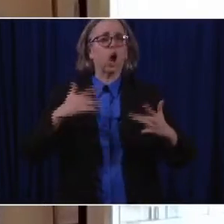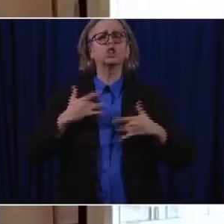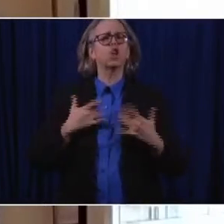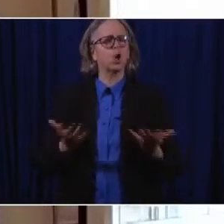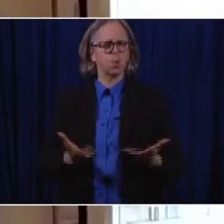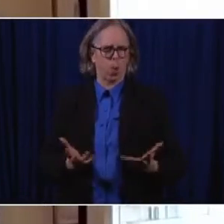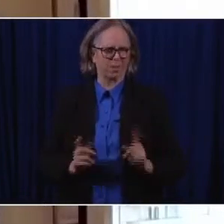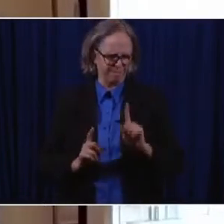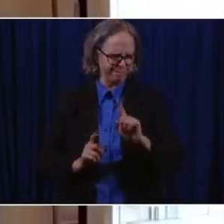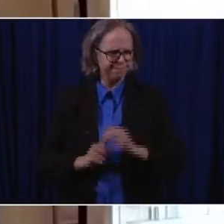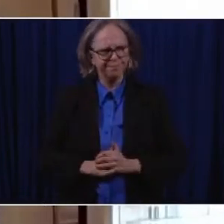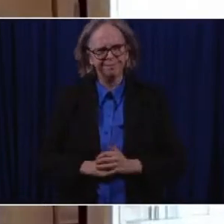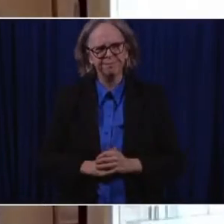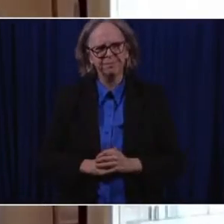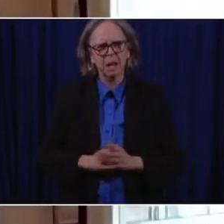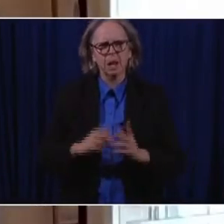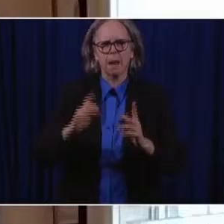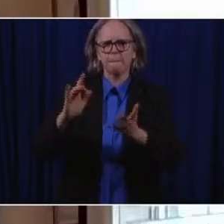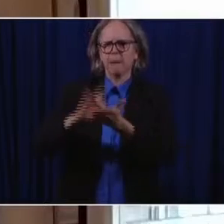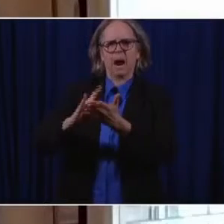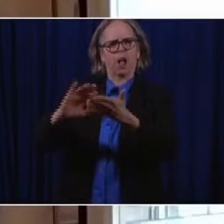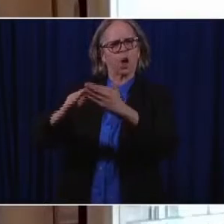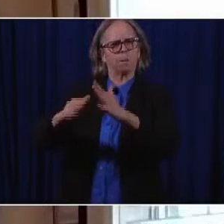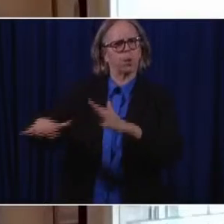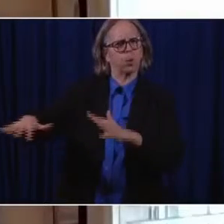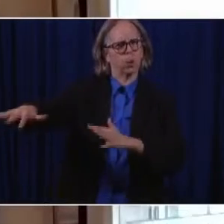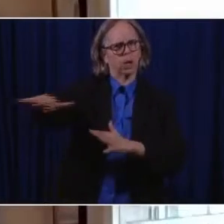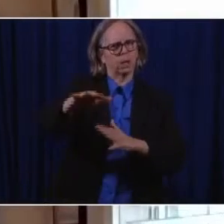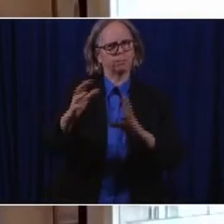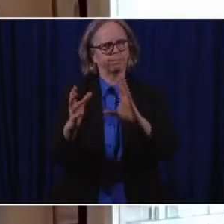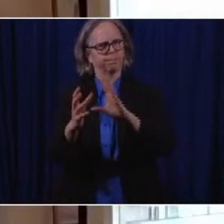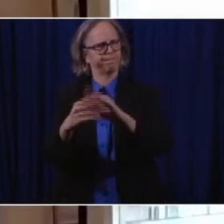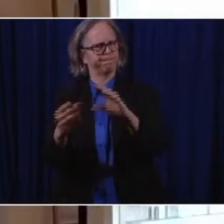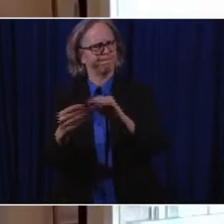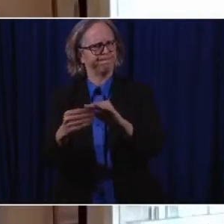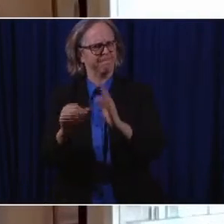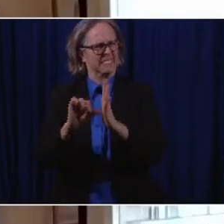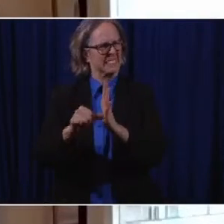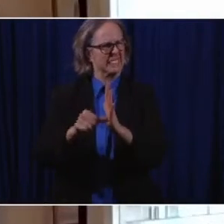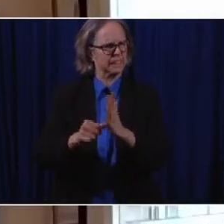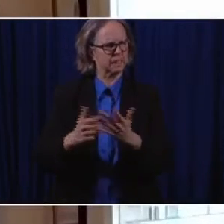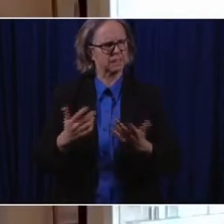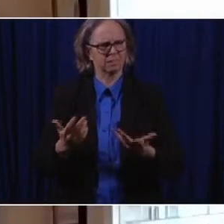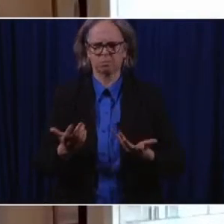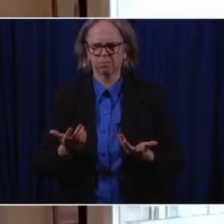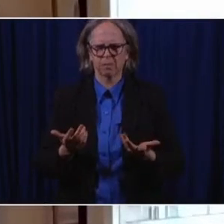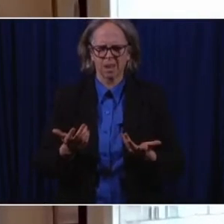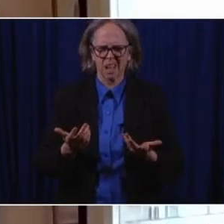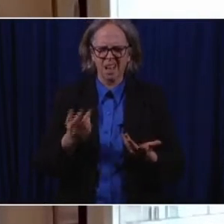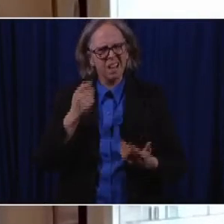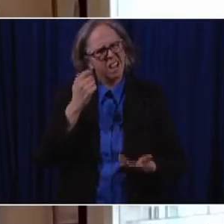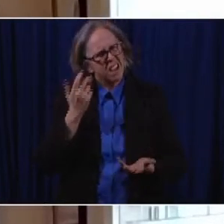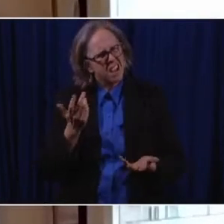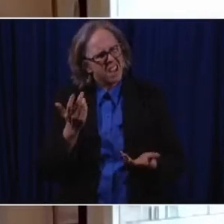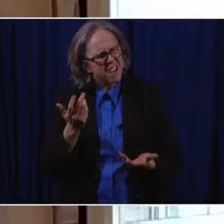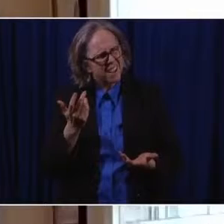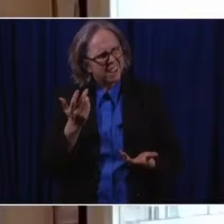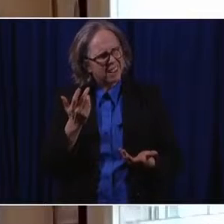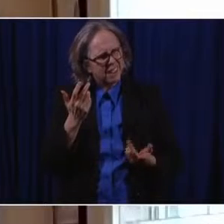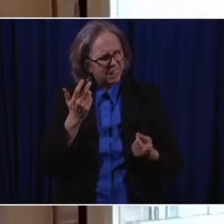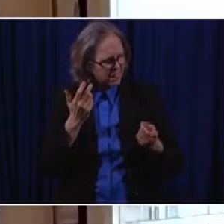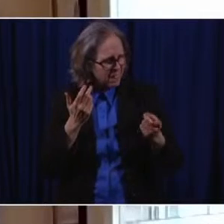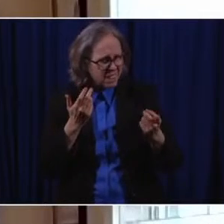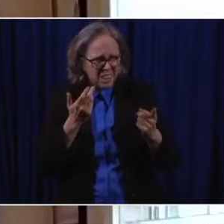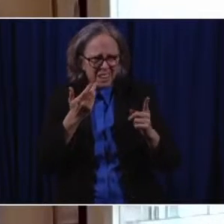community has. How can we be assured that as we go through learning more about the vaccine, that